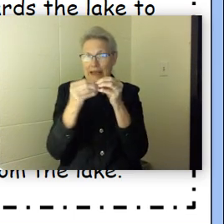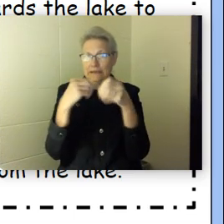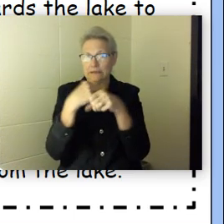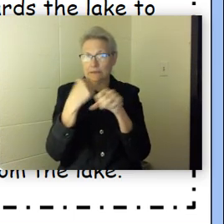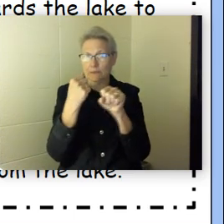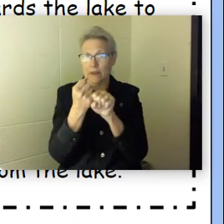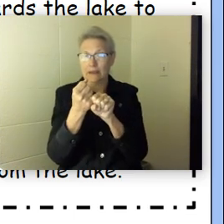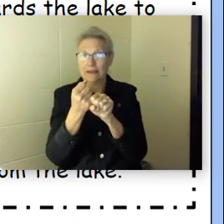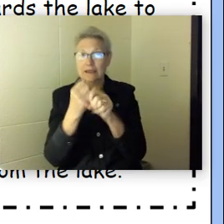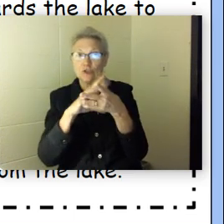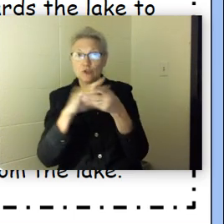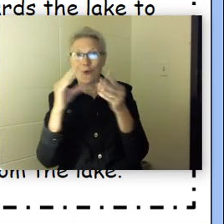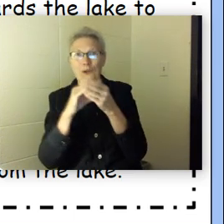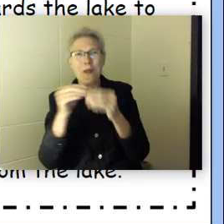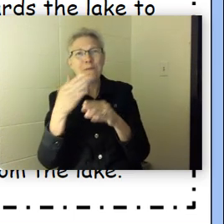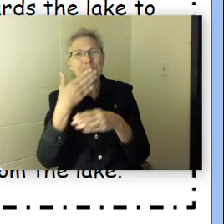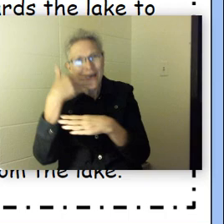my fable even better.